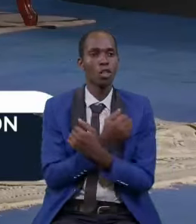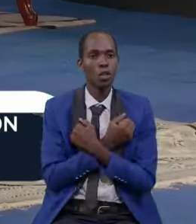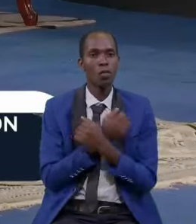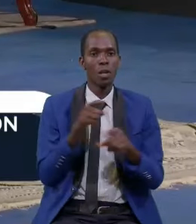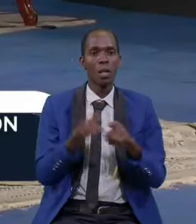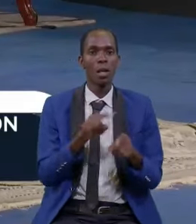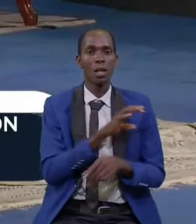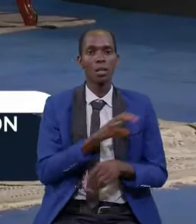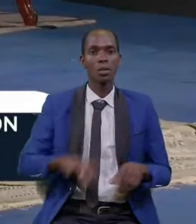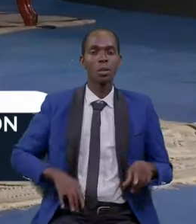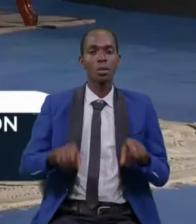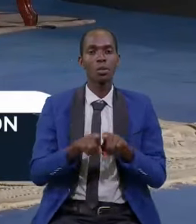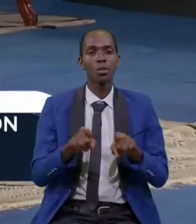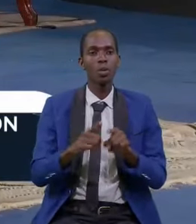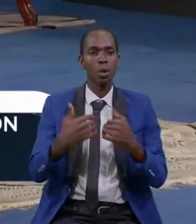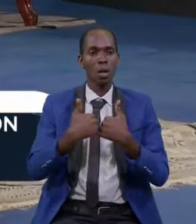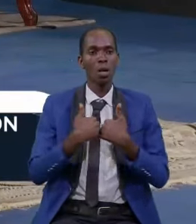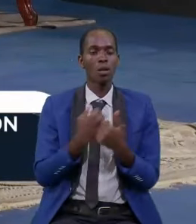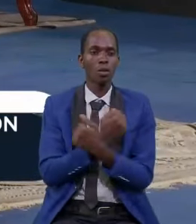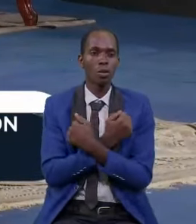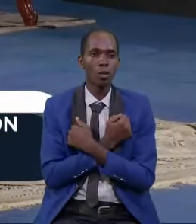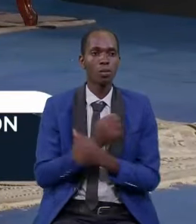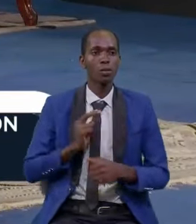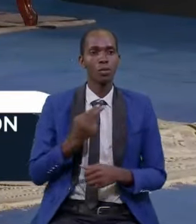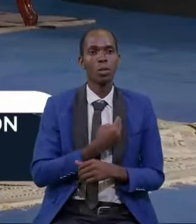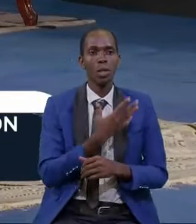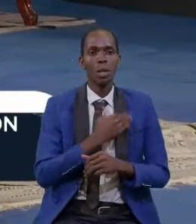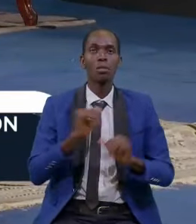has given himself for us